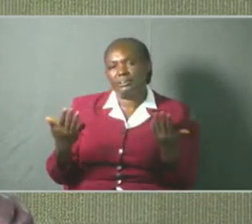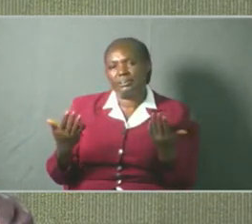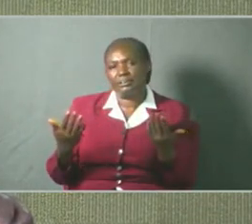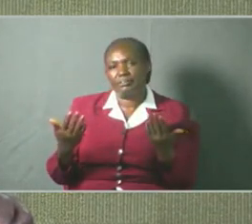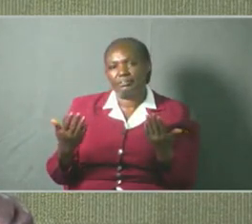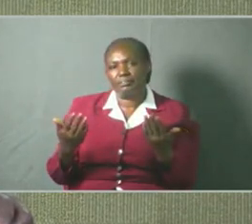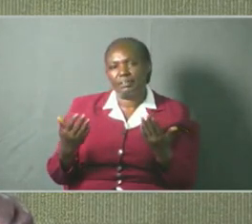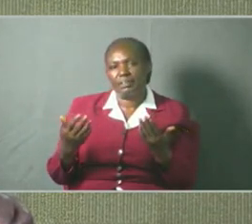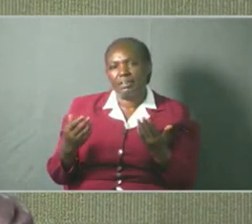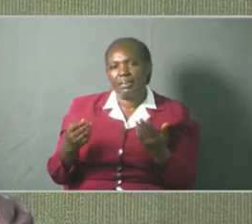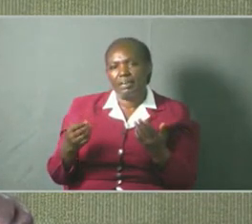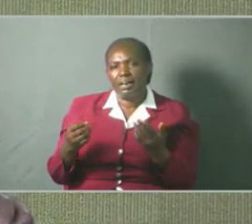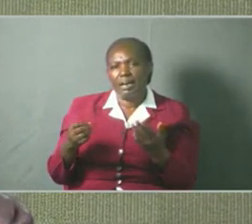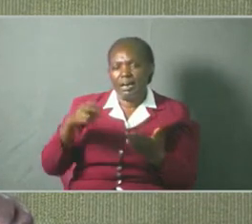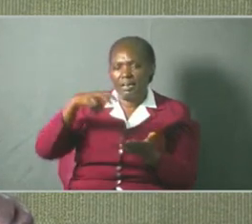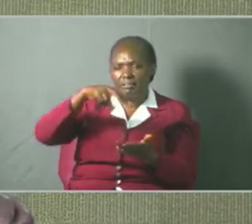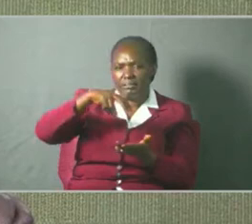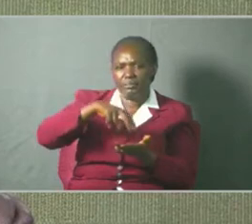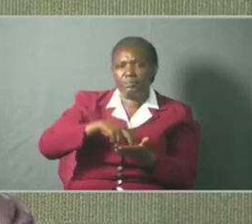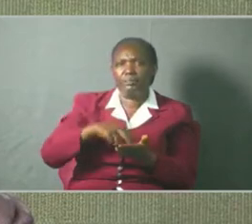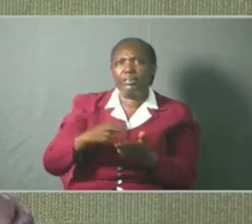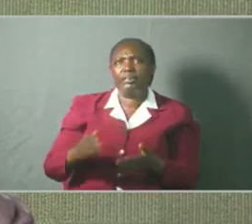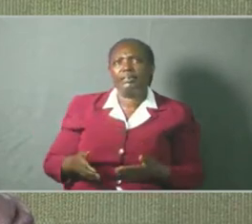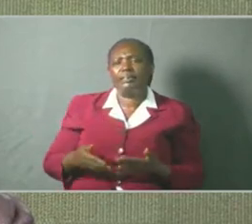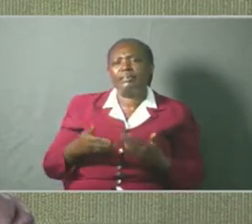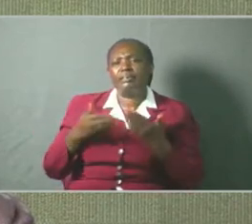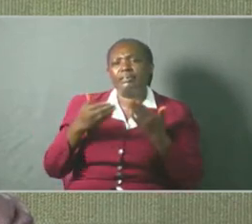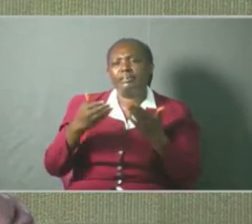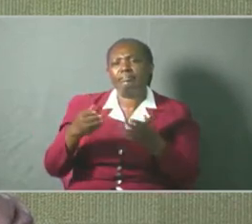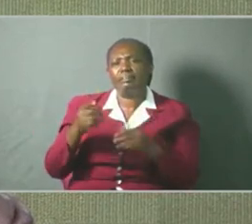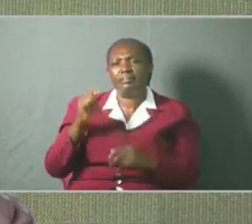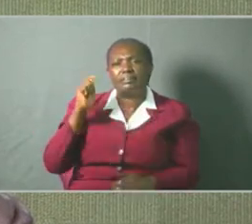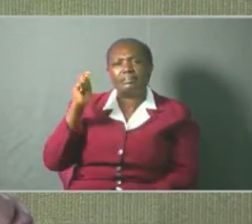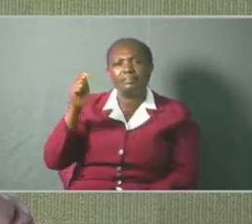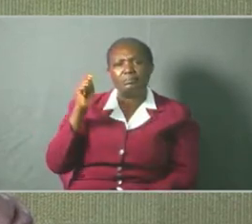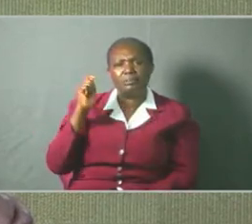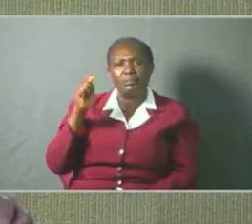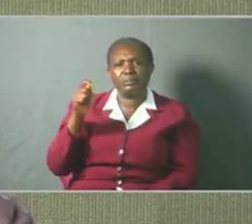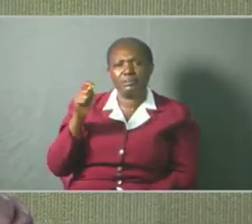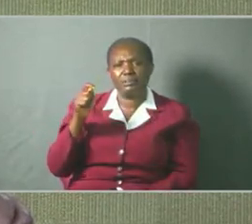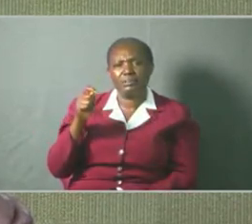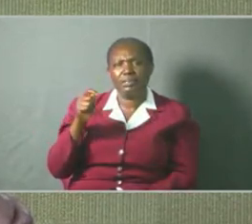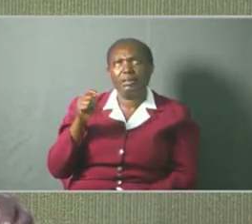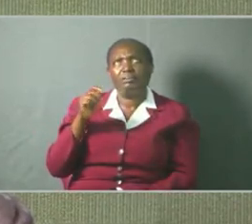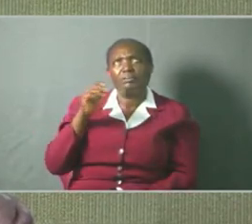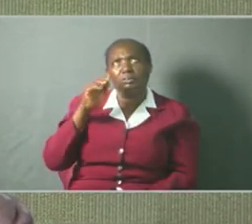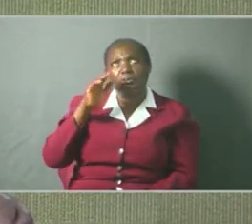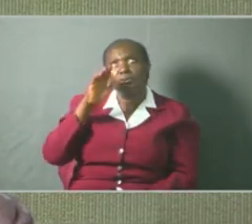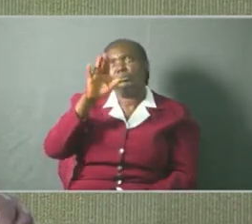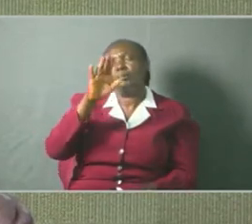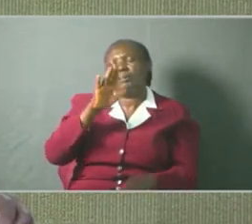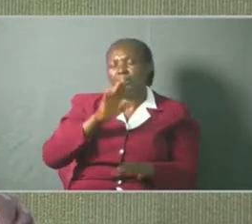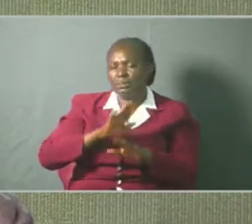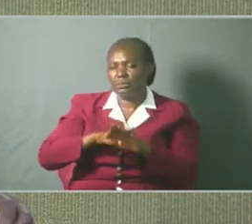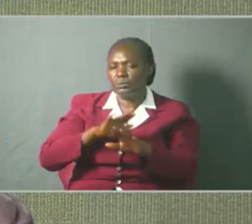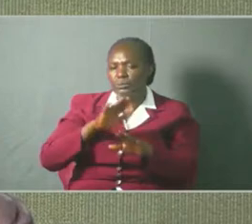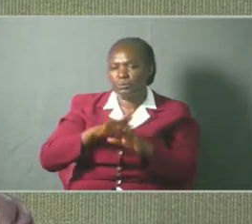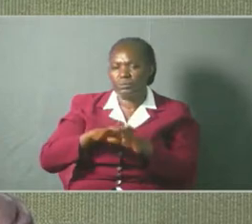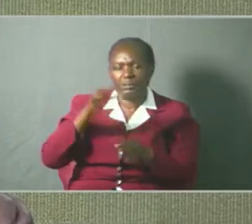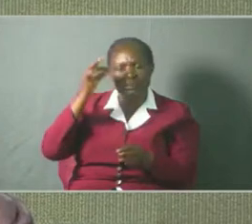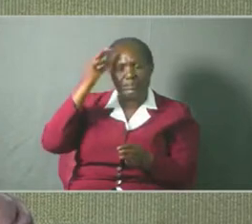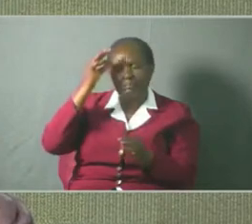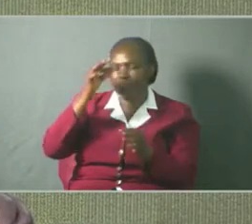have gotten up on their feet to give testimony of your goodness, of your